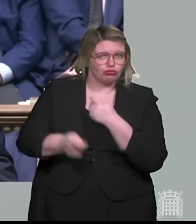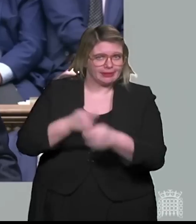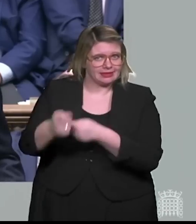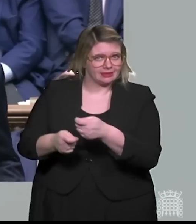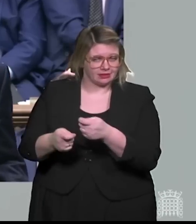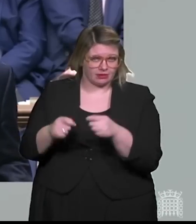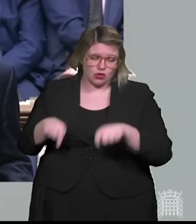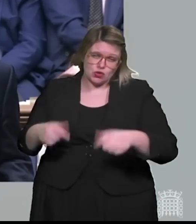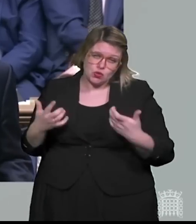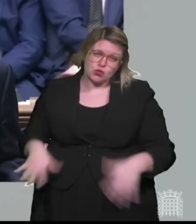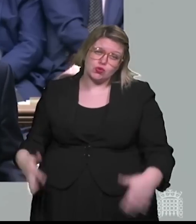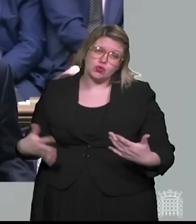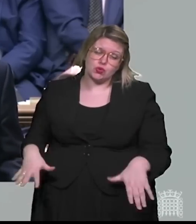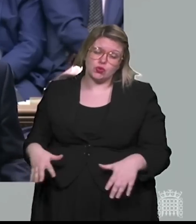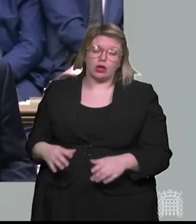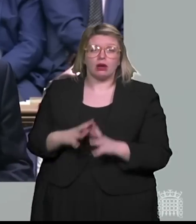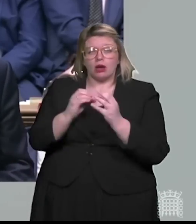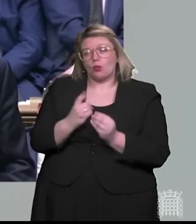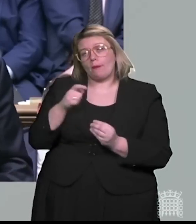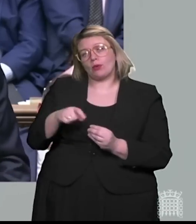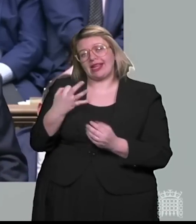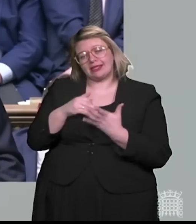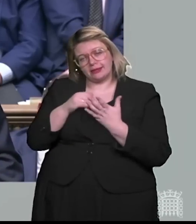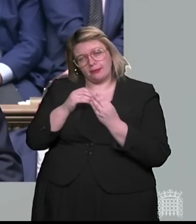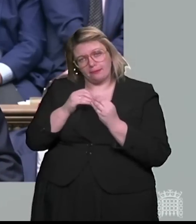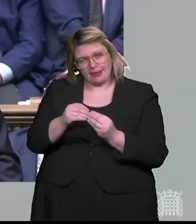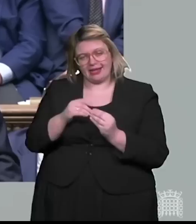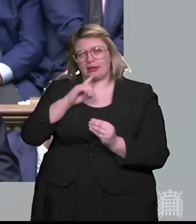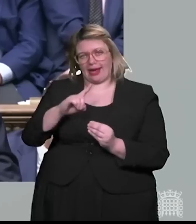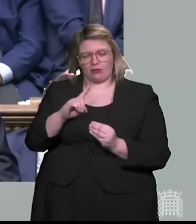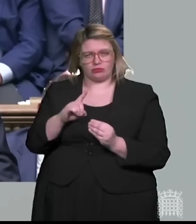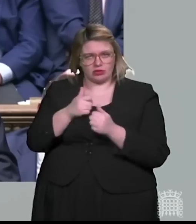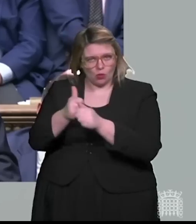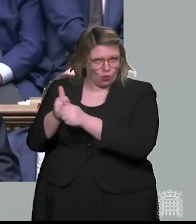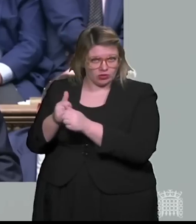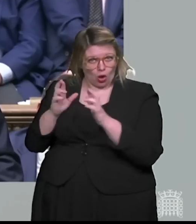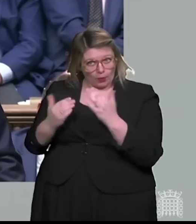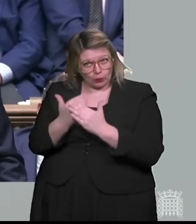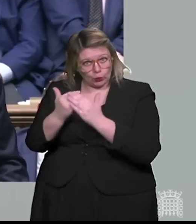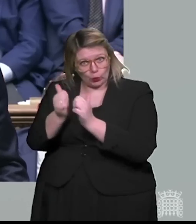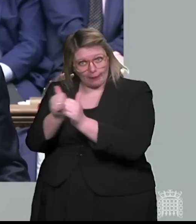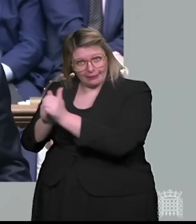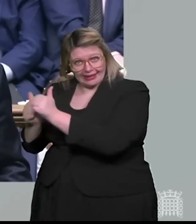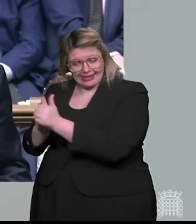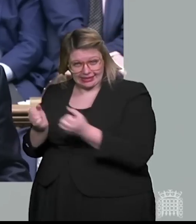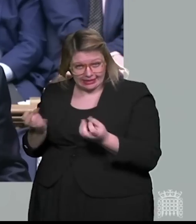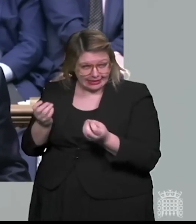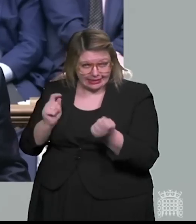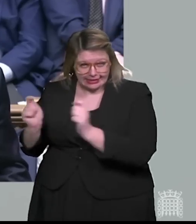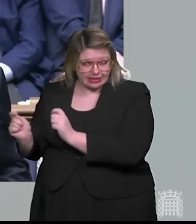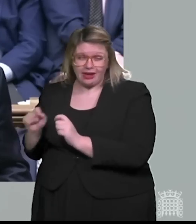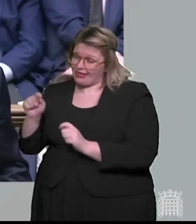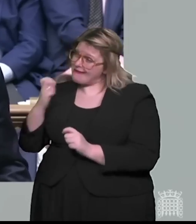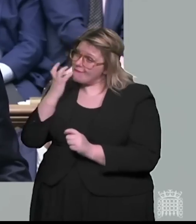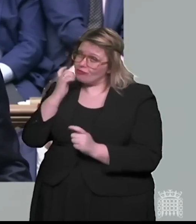a £1.8 billion package of support, helping 20,000 cutting-edge companies who day by day are